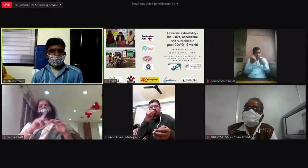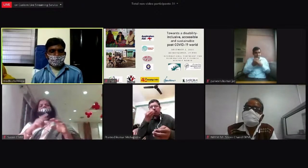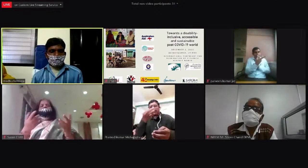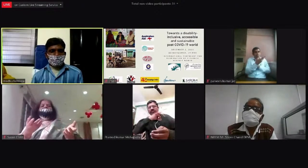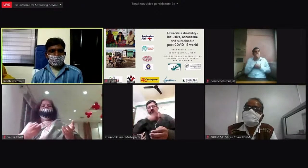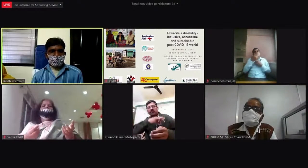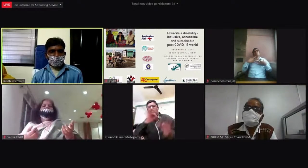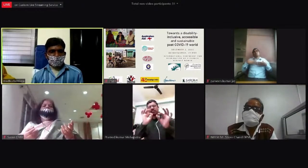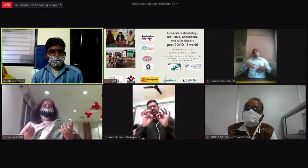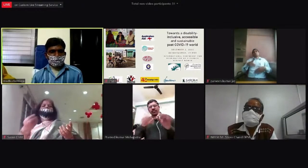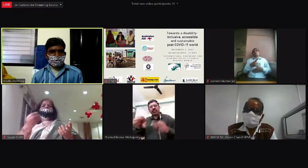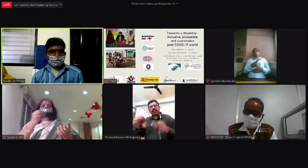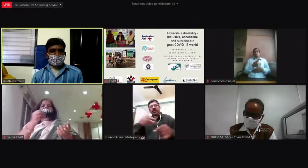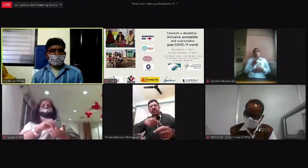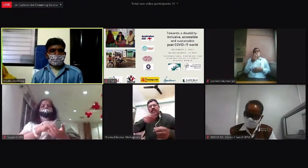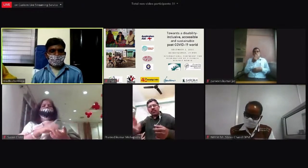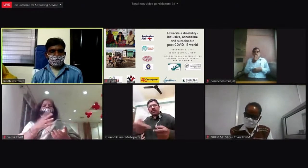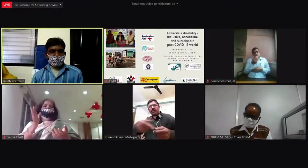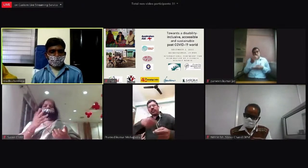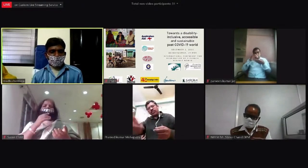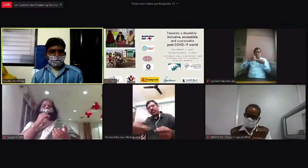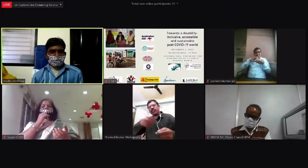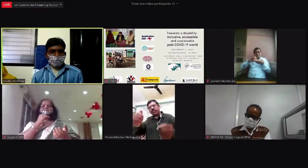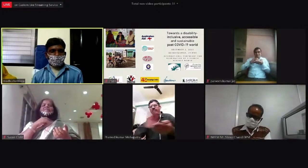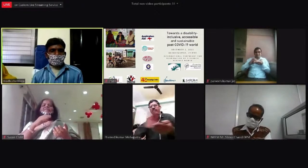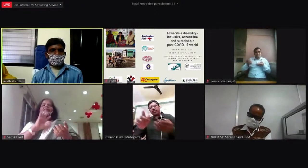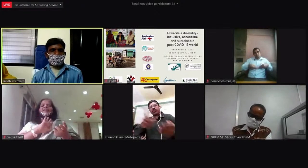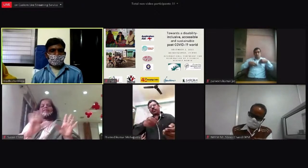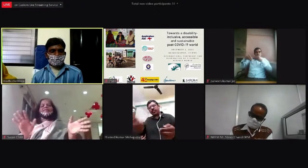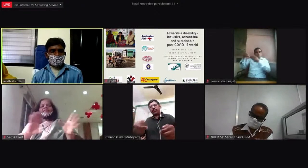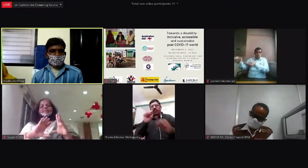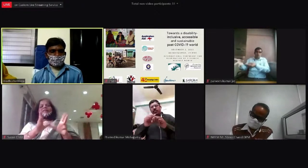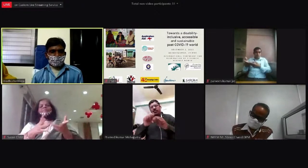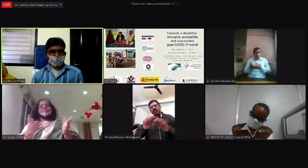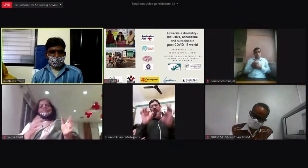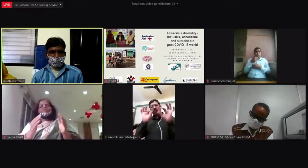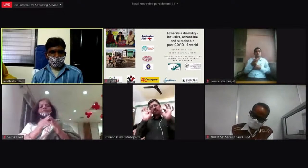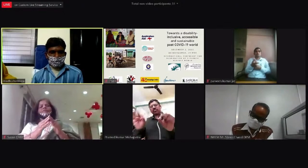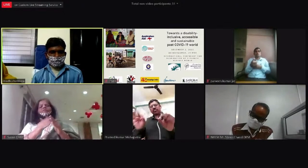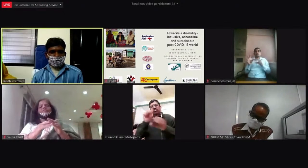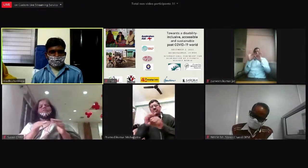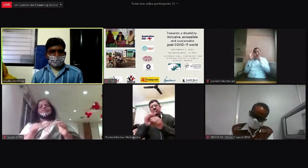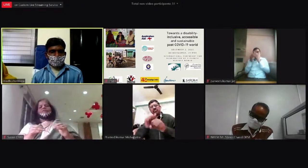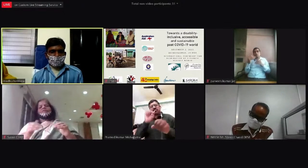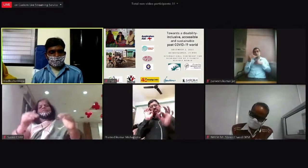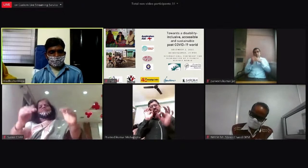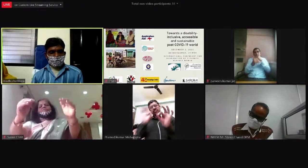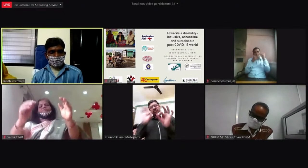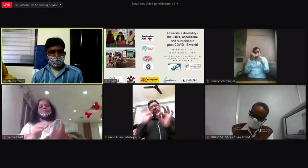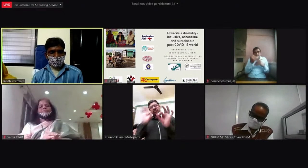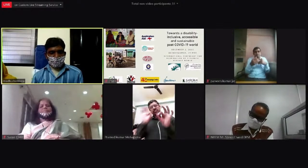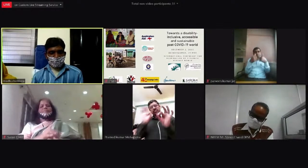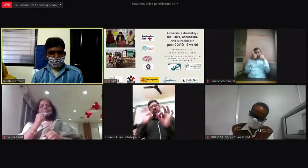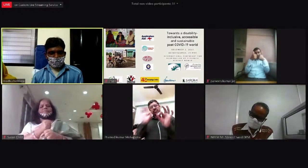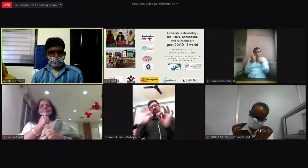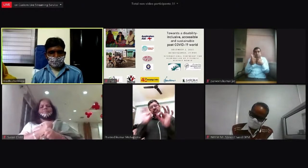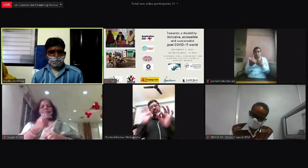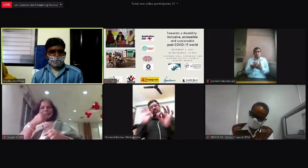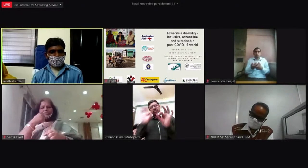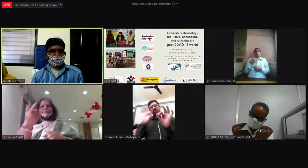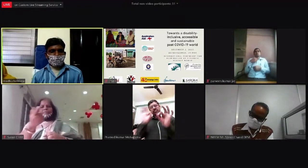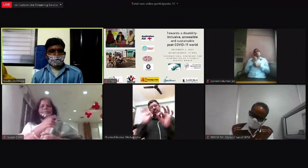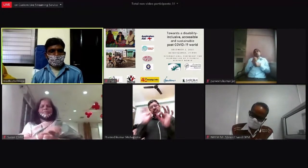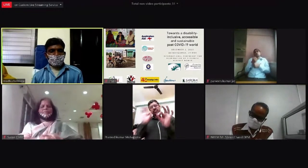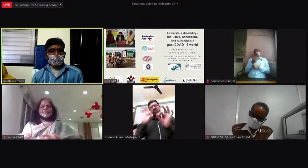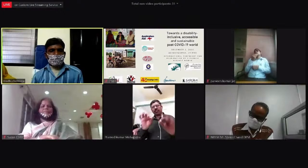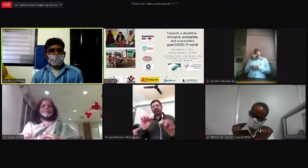be undertaken, and they can take the loan and build a home and ensure that they